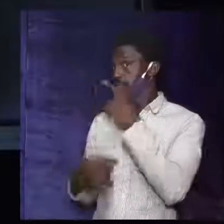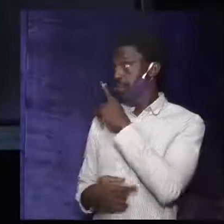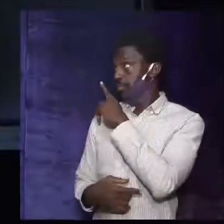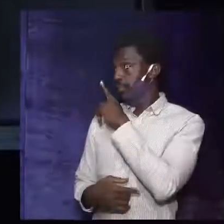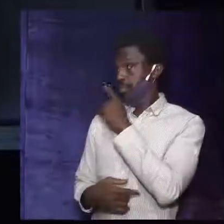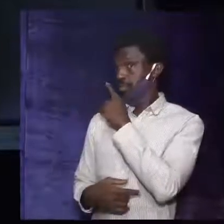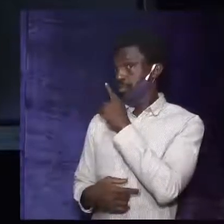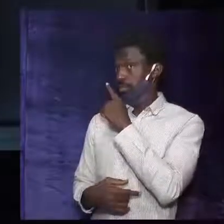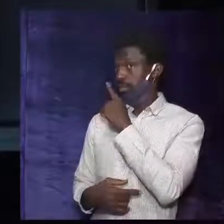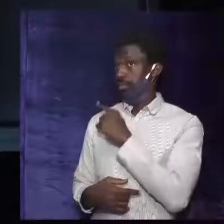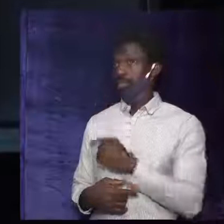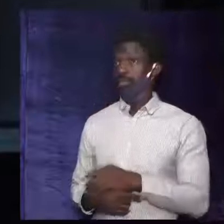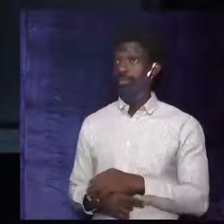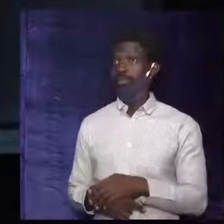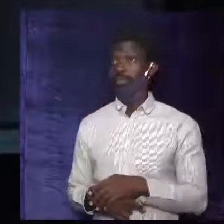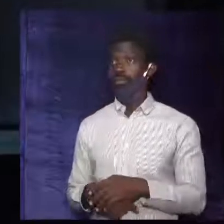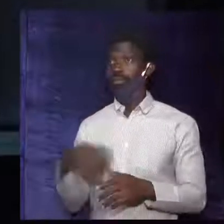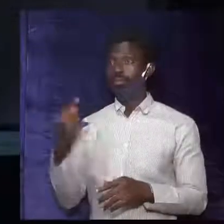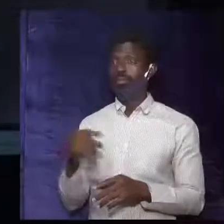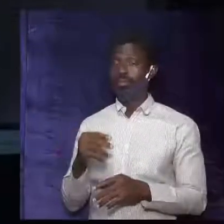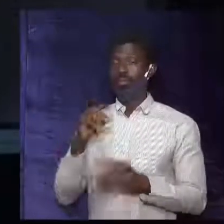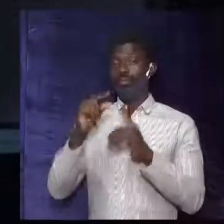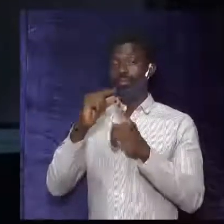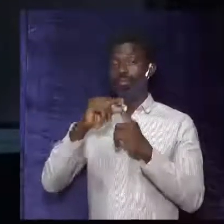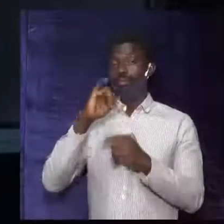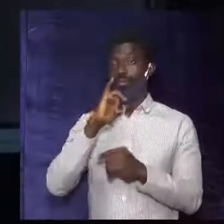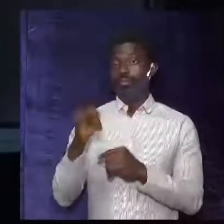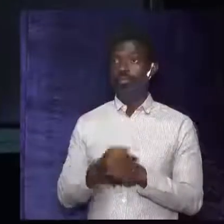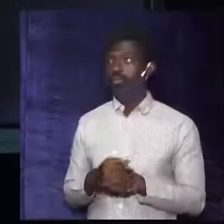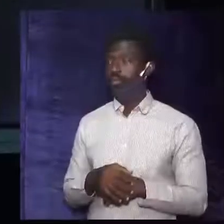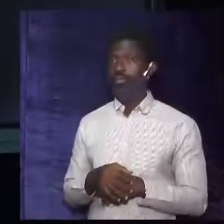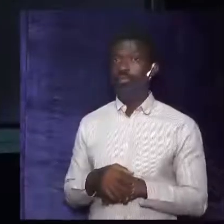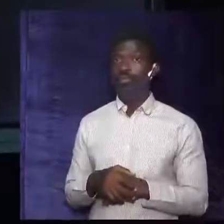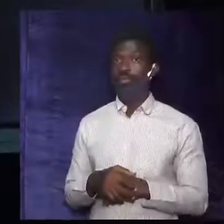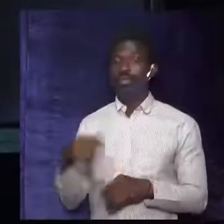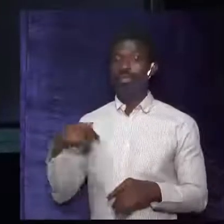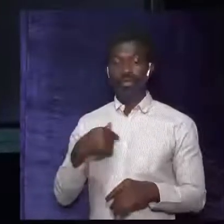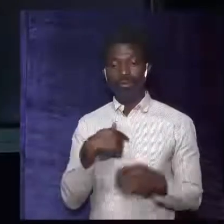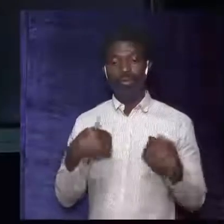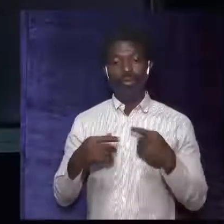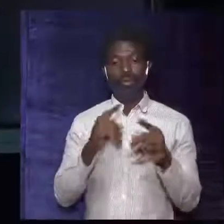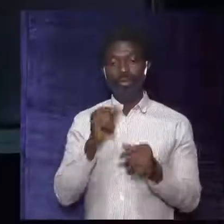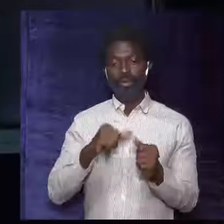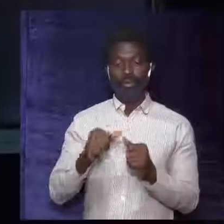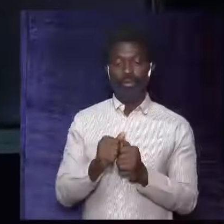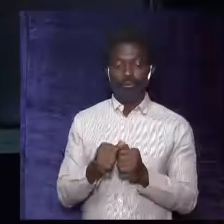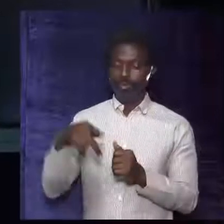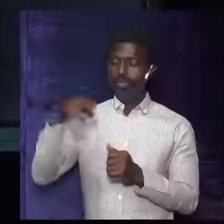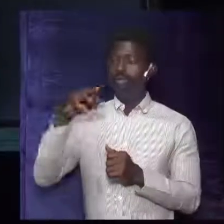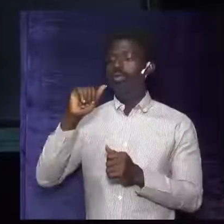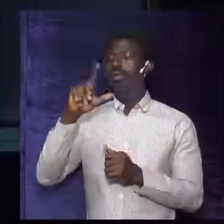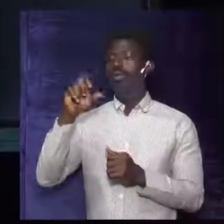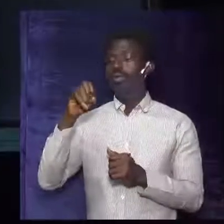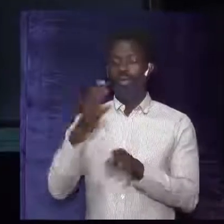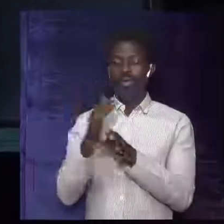The angle between them is a right angle. So we've talked about so many things today. We've talked about parallel lines, they don't